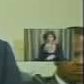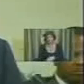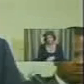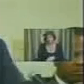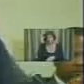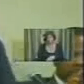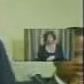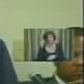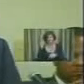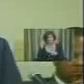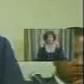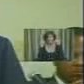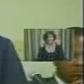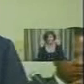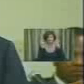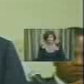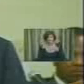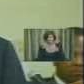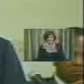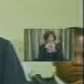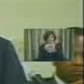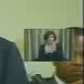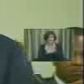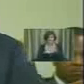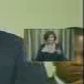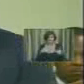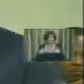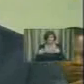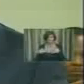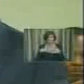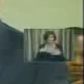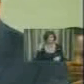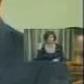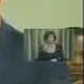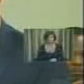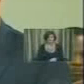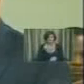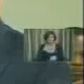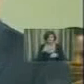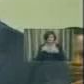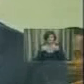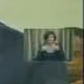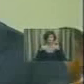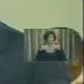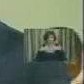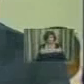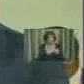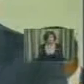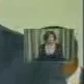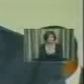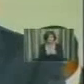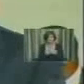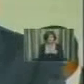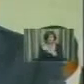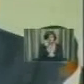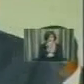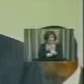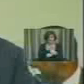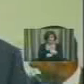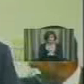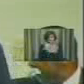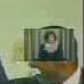of wrongdoing, and he's kind of pinpointing some of the corruption in the government, and also at the Snyder